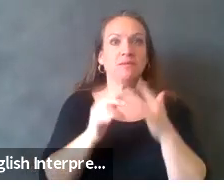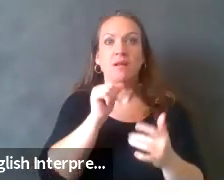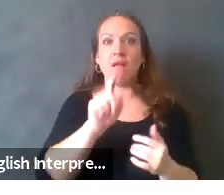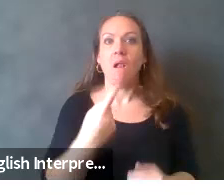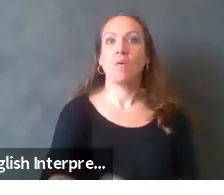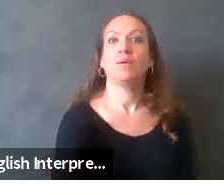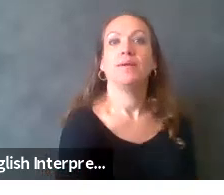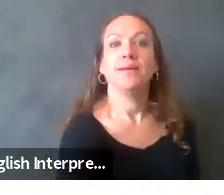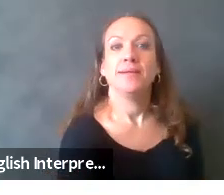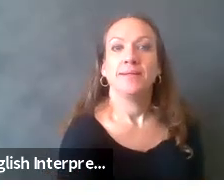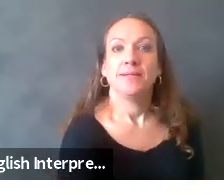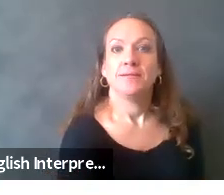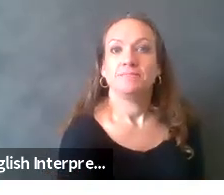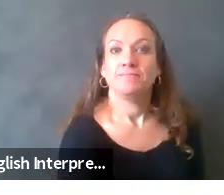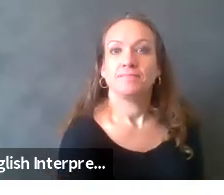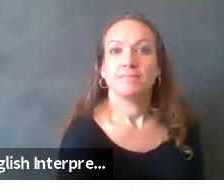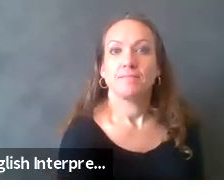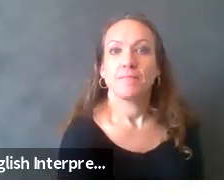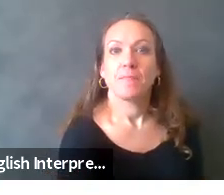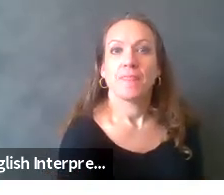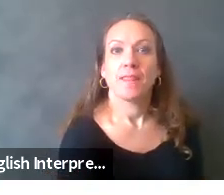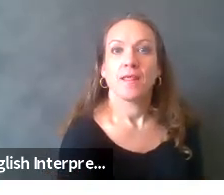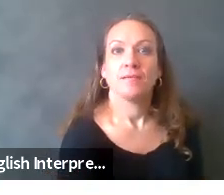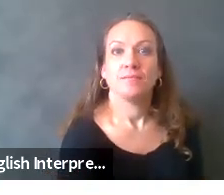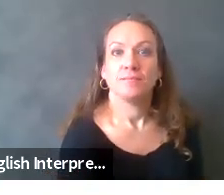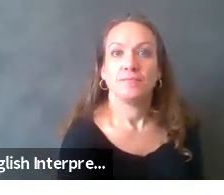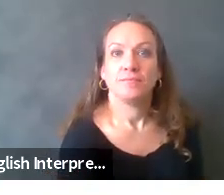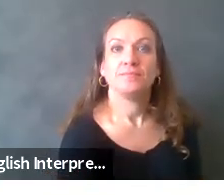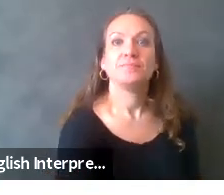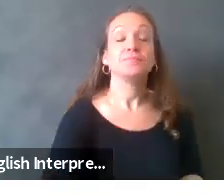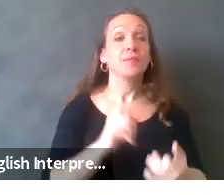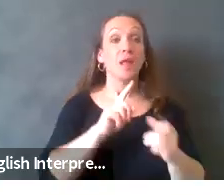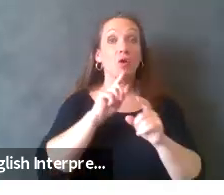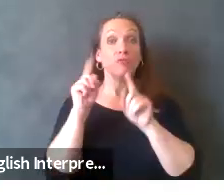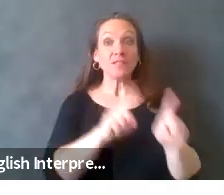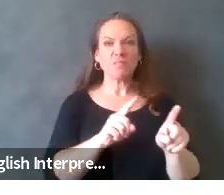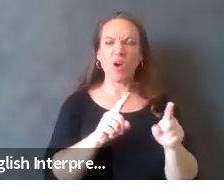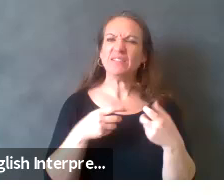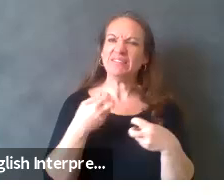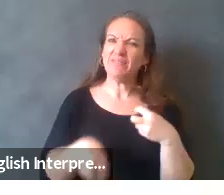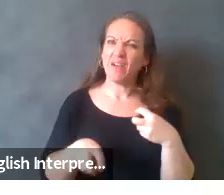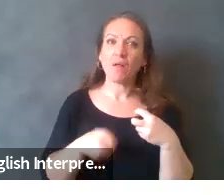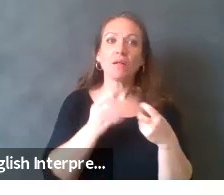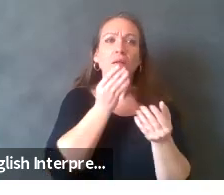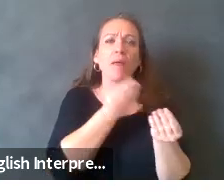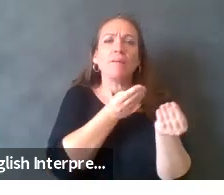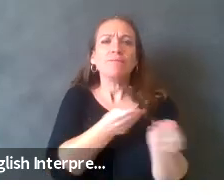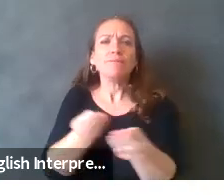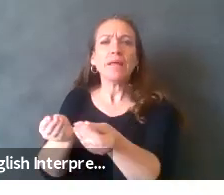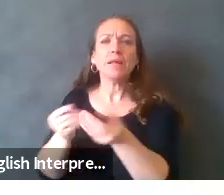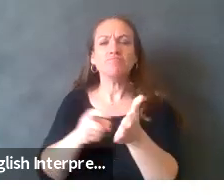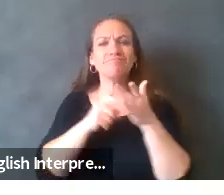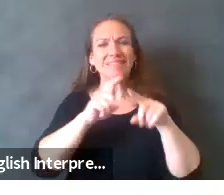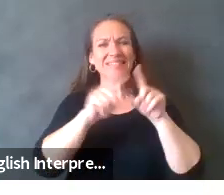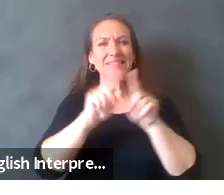adding a disaster to COVID-19 response is difficult. Feeding requires a different set of skills to produce